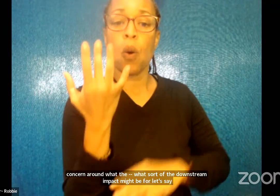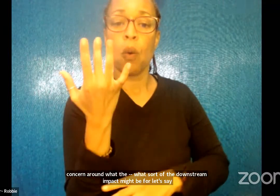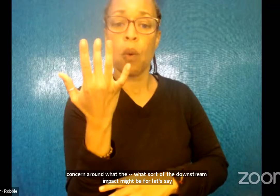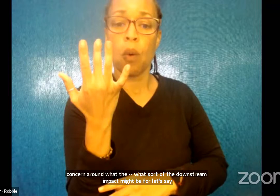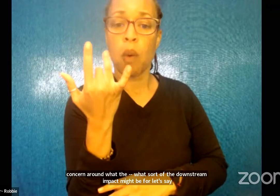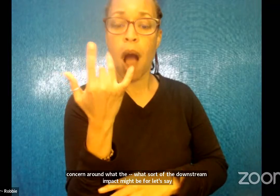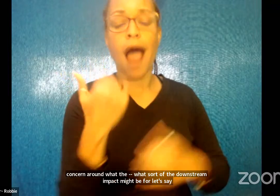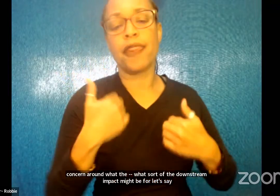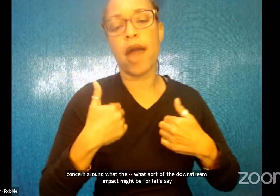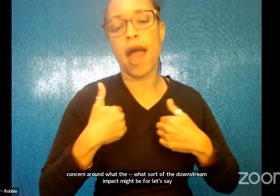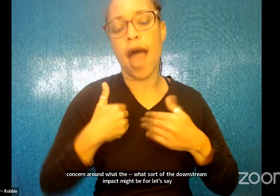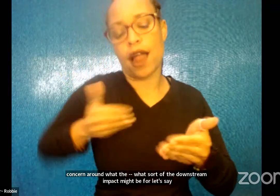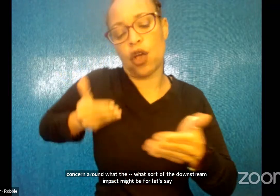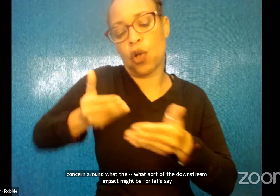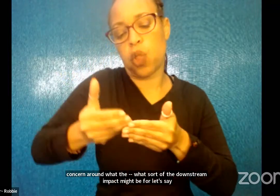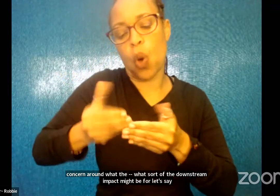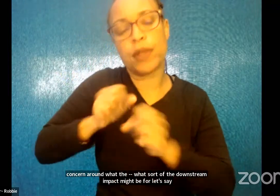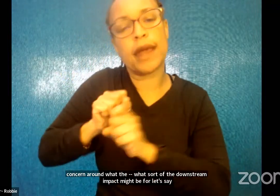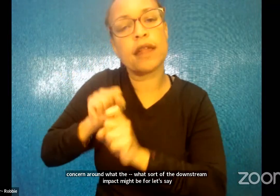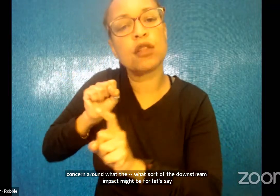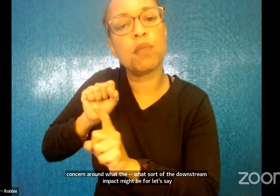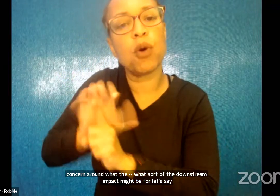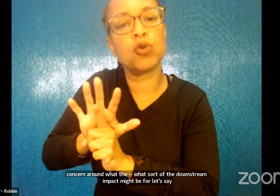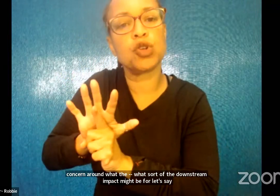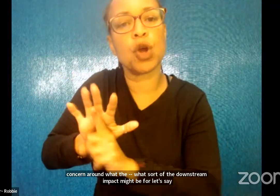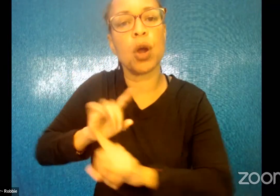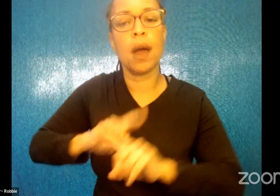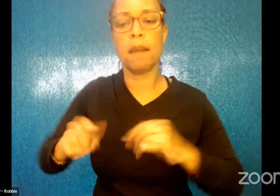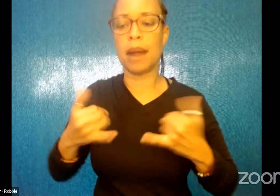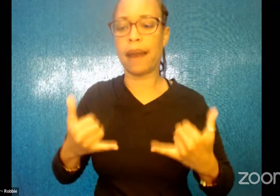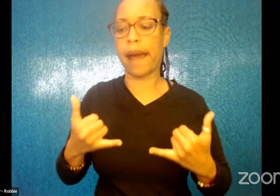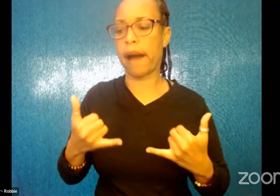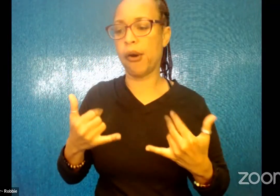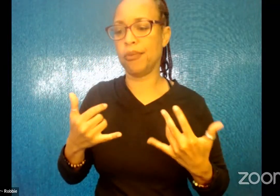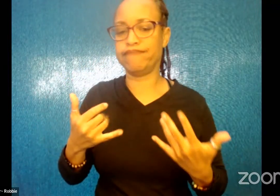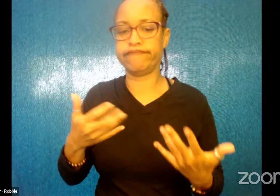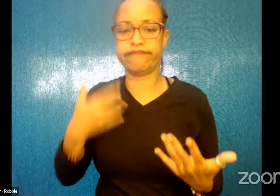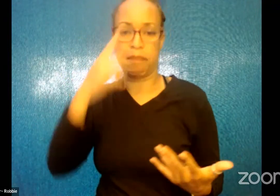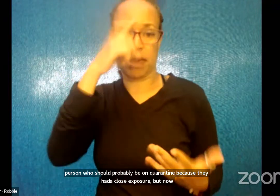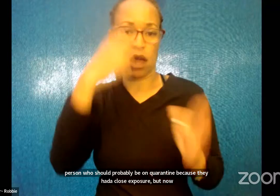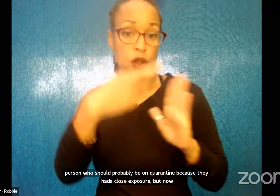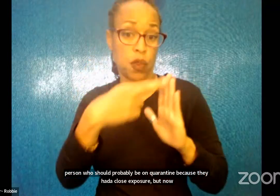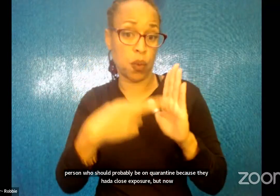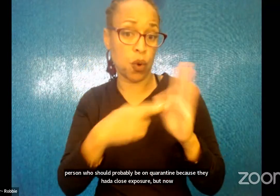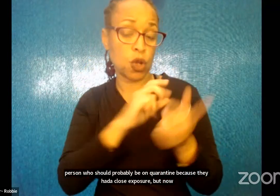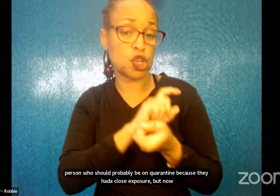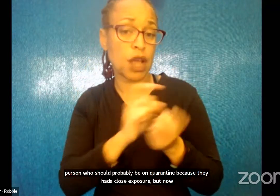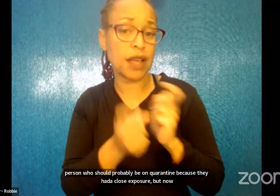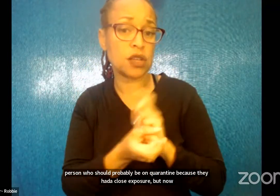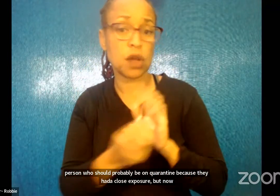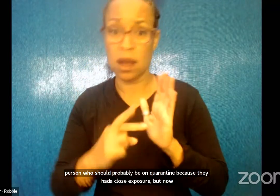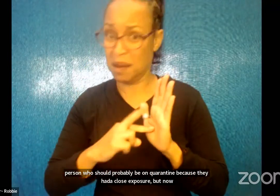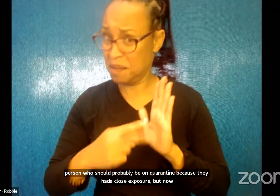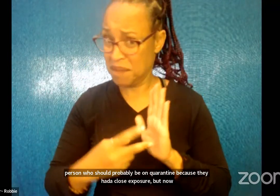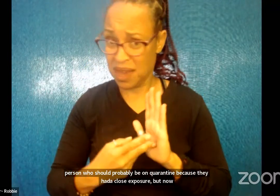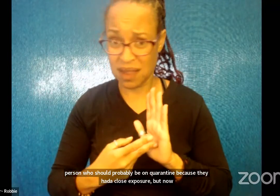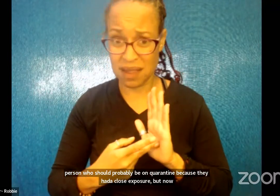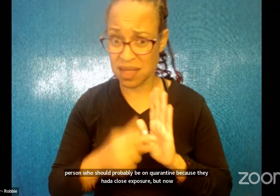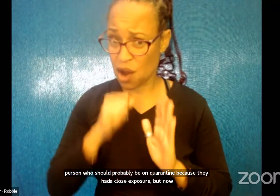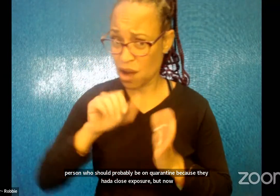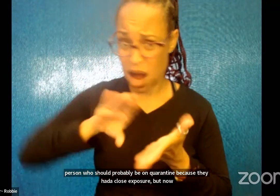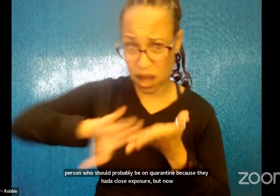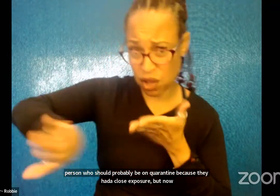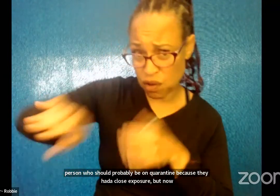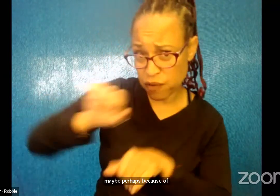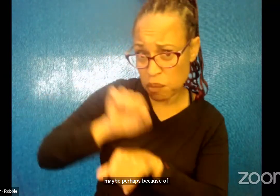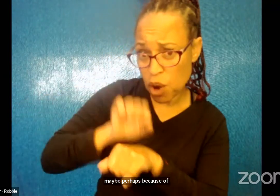close exposure, but now maybe perhaps because of the rule change, does that mean that they won't be excused from work, for example? I